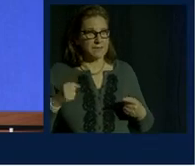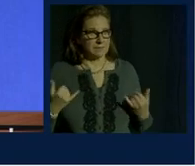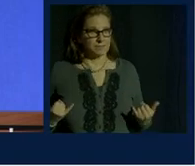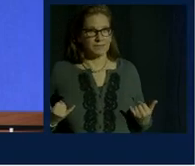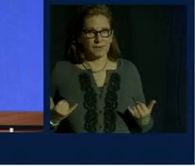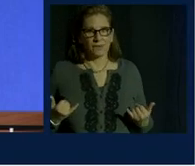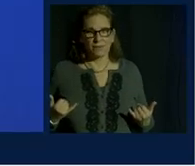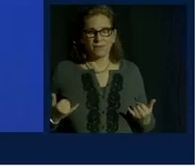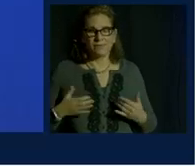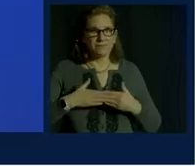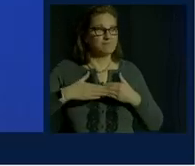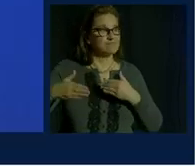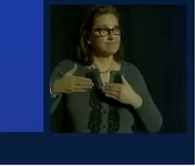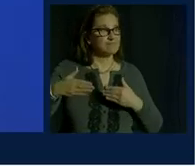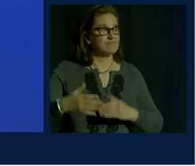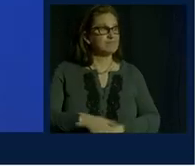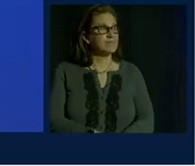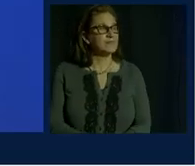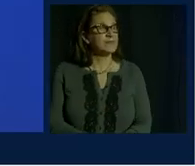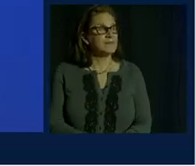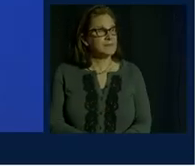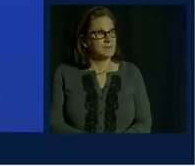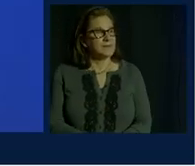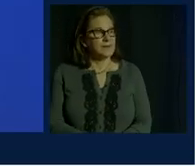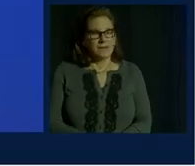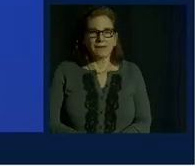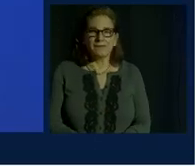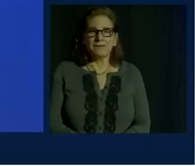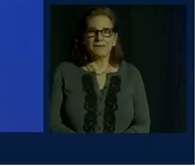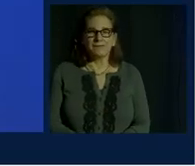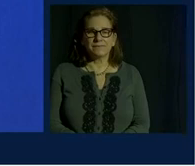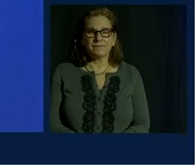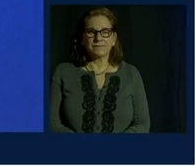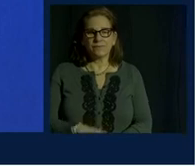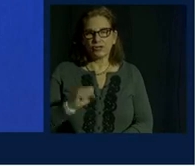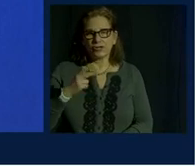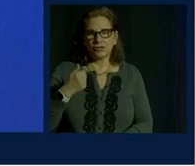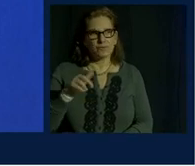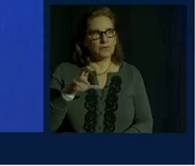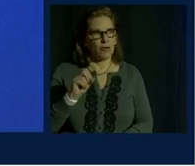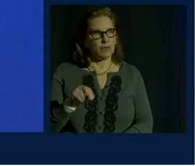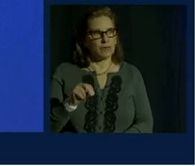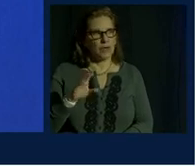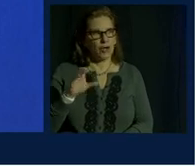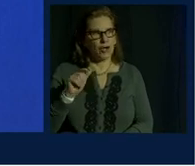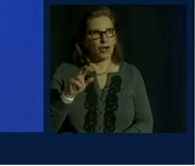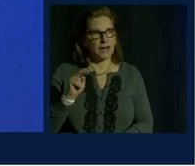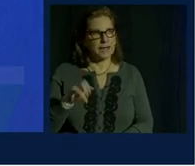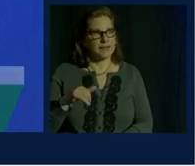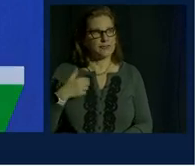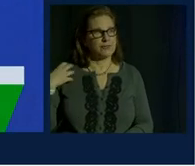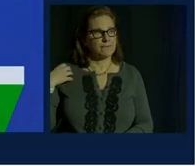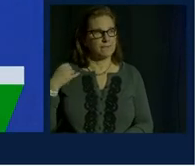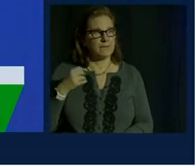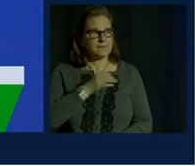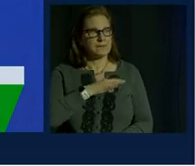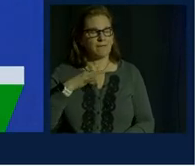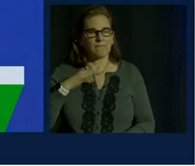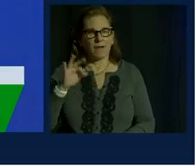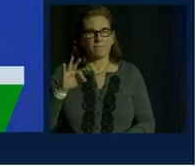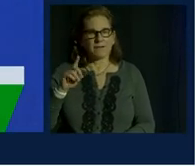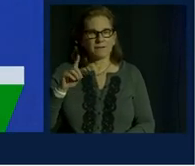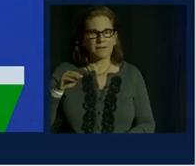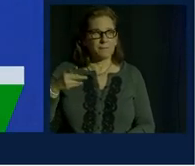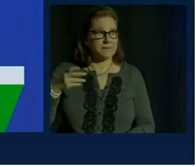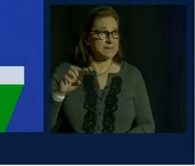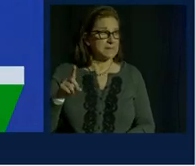DEMPED. Thank you. Good morning. I'm Sharon Carney, Chief of Staff at DEMPED, and I'm delighted to join this year's March Madness. Since the